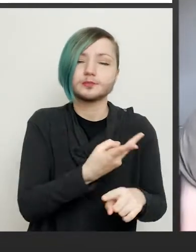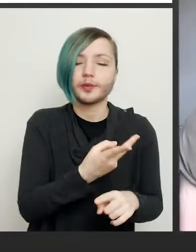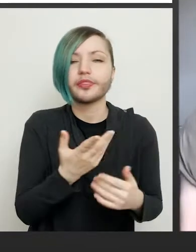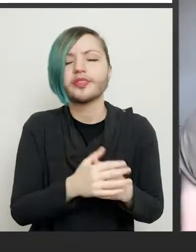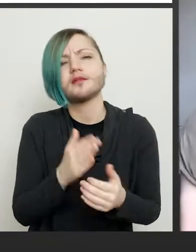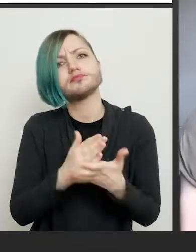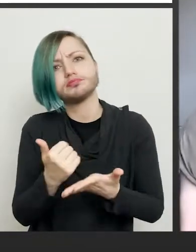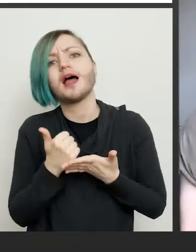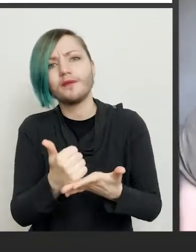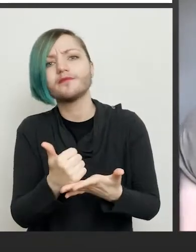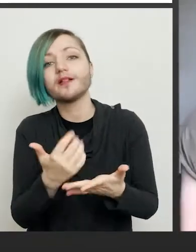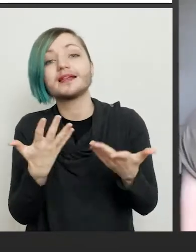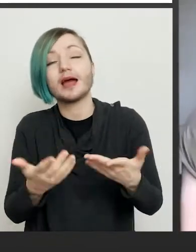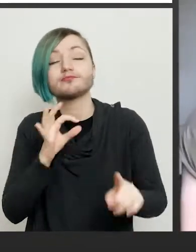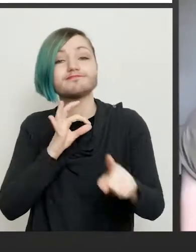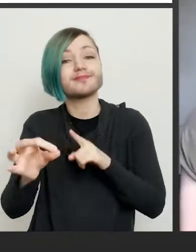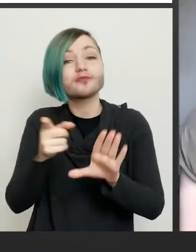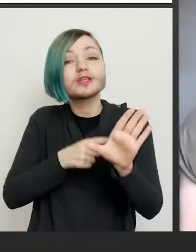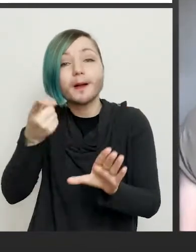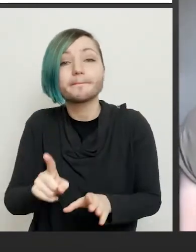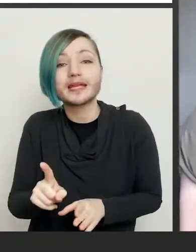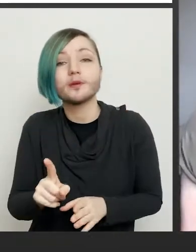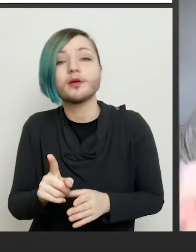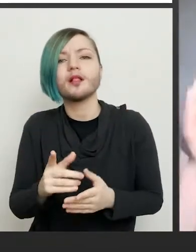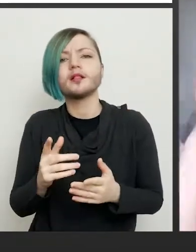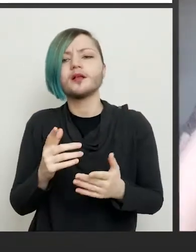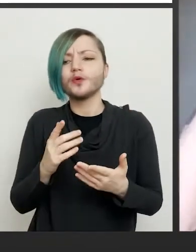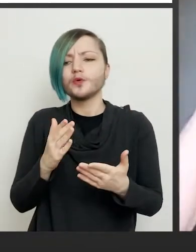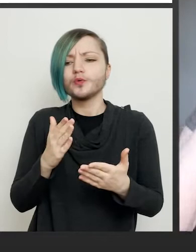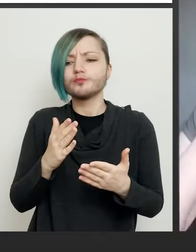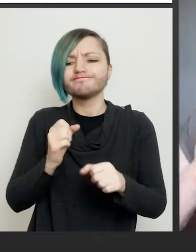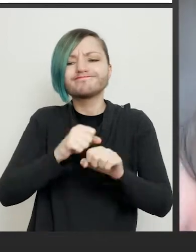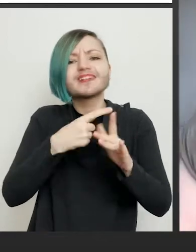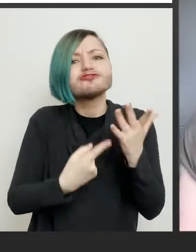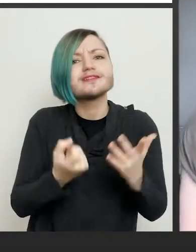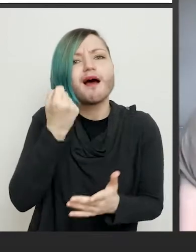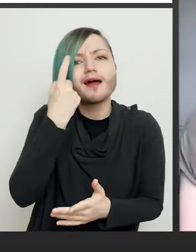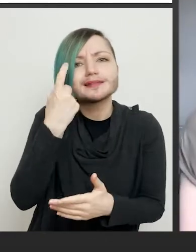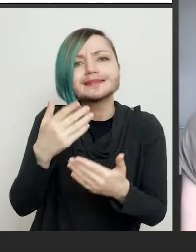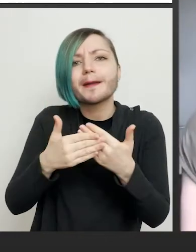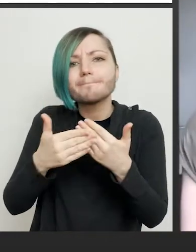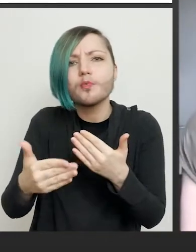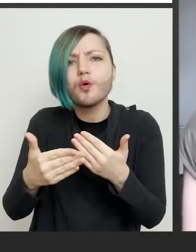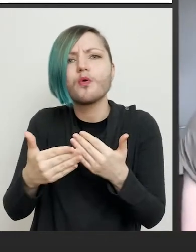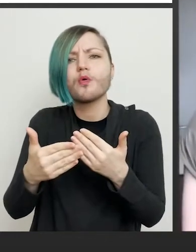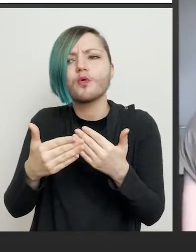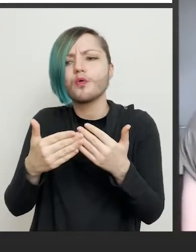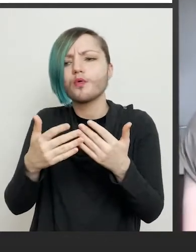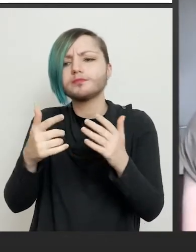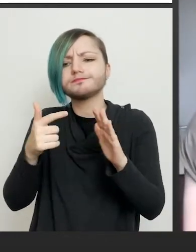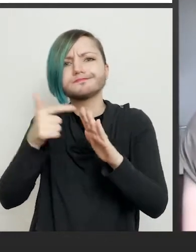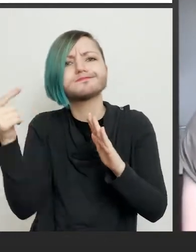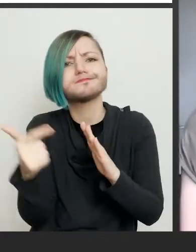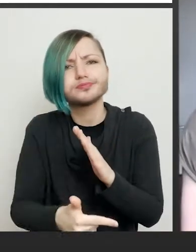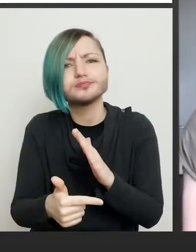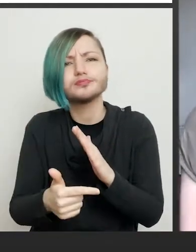helpful, particularly now for young people who understand gender and possibilities mm,